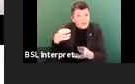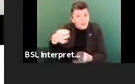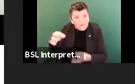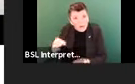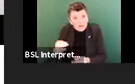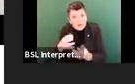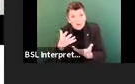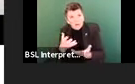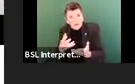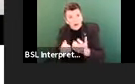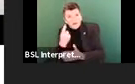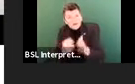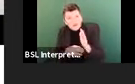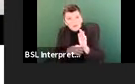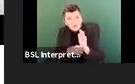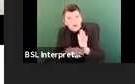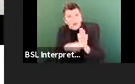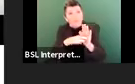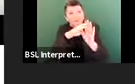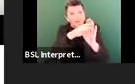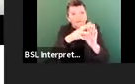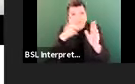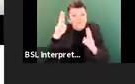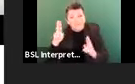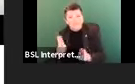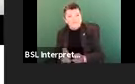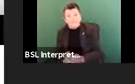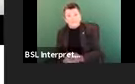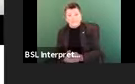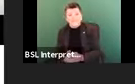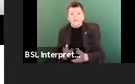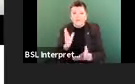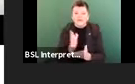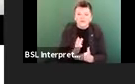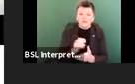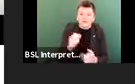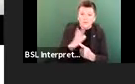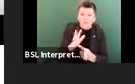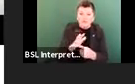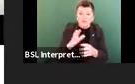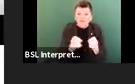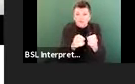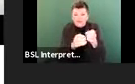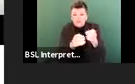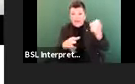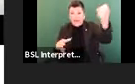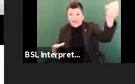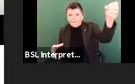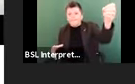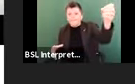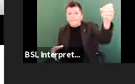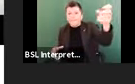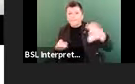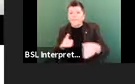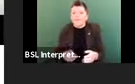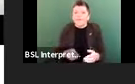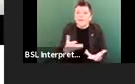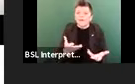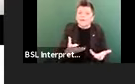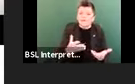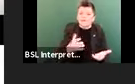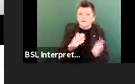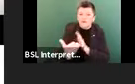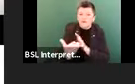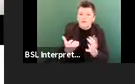finally, the importance of this growing gap between the very top of the society and the rest of the population is reflected in the public opinion on